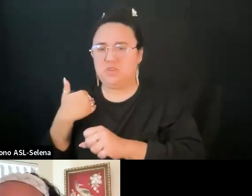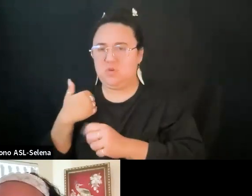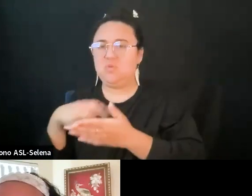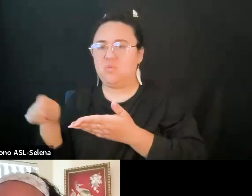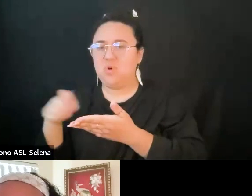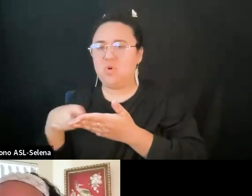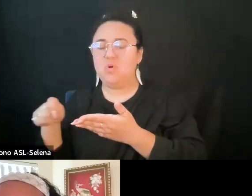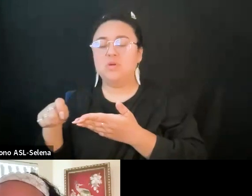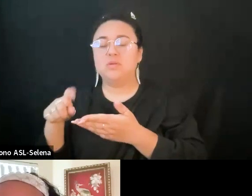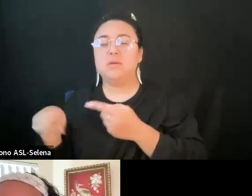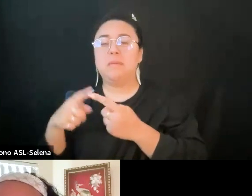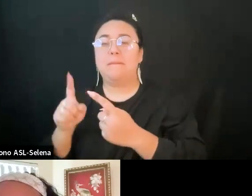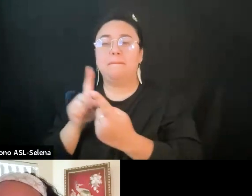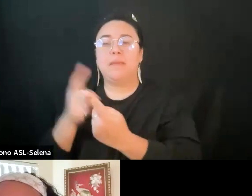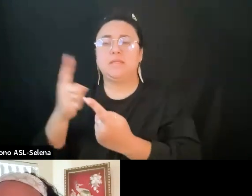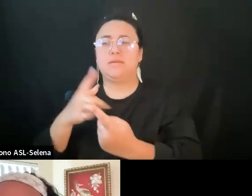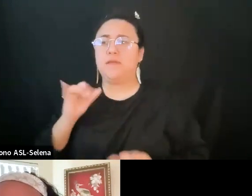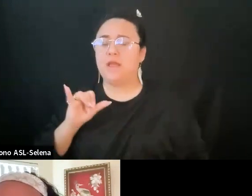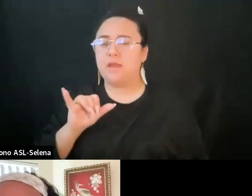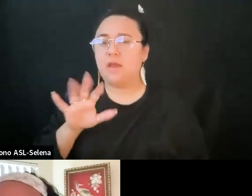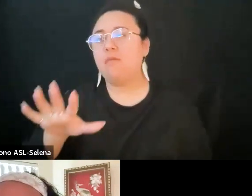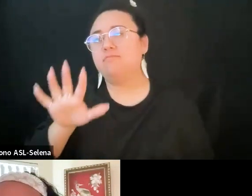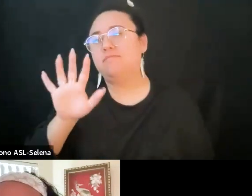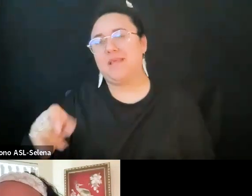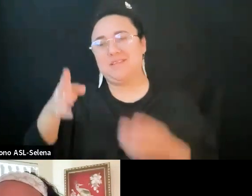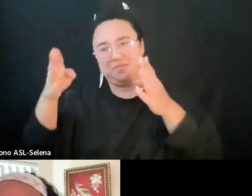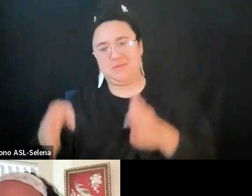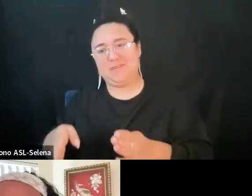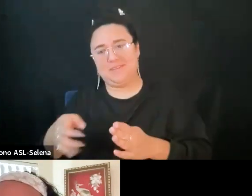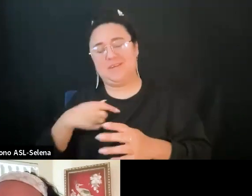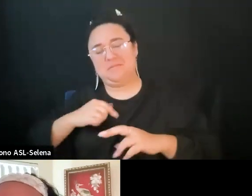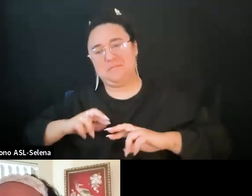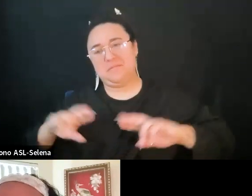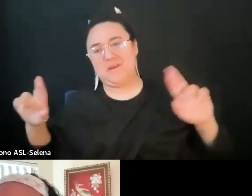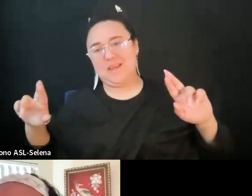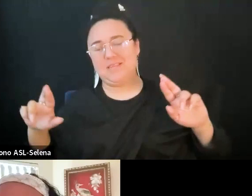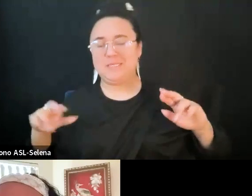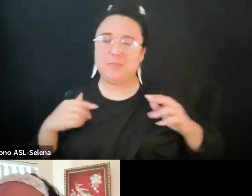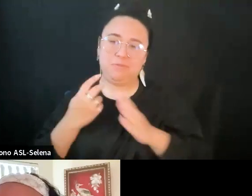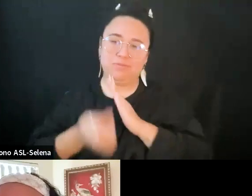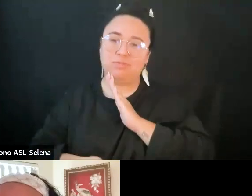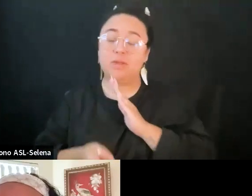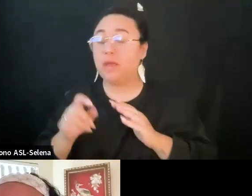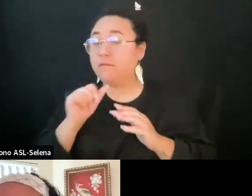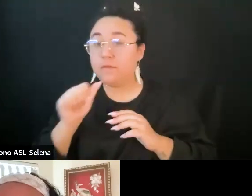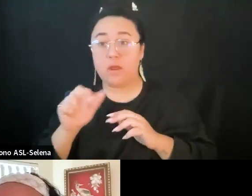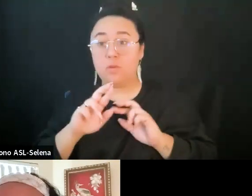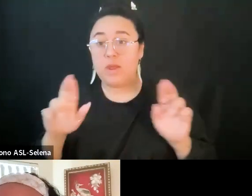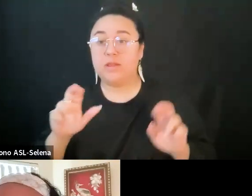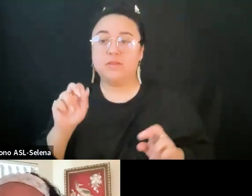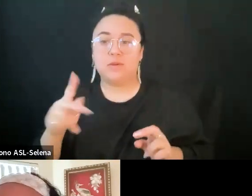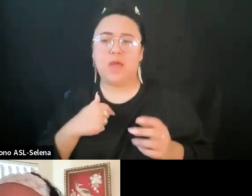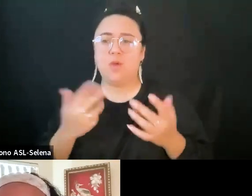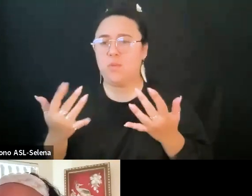just about meeting someone that you feel like, this might be the person. I'm ready. If you're not ready, then that's okay. I'll wait,